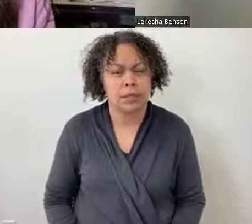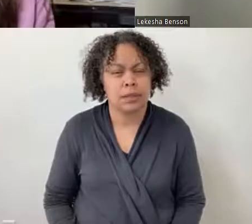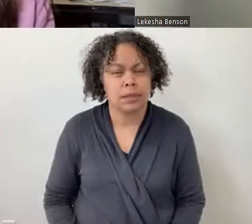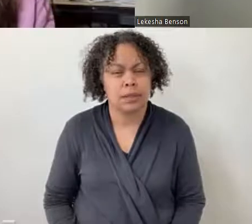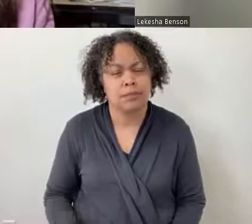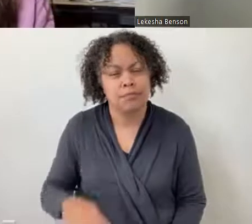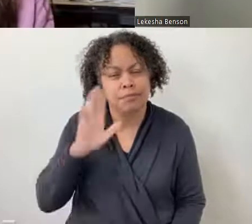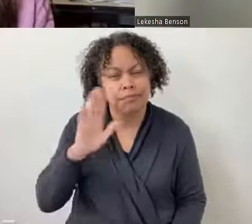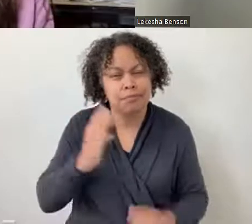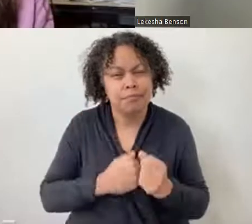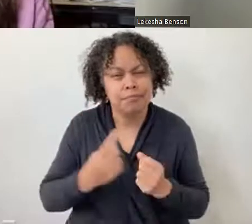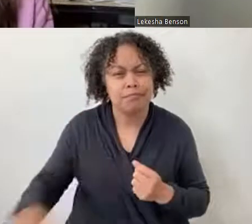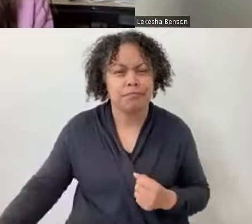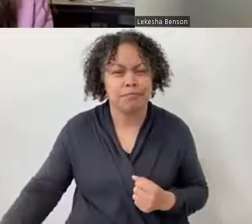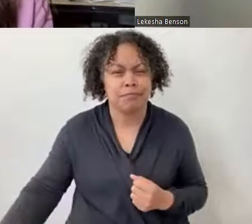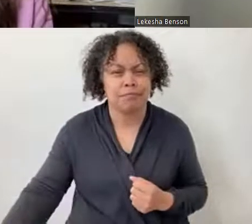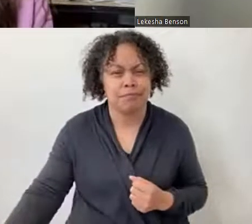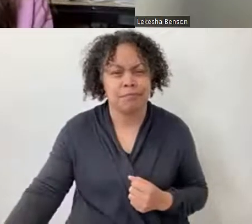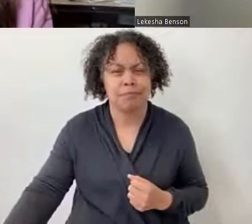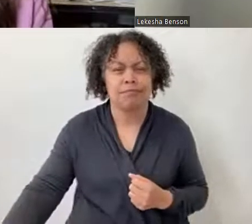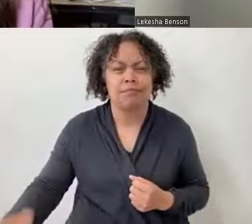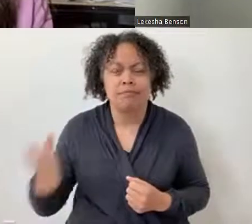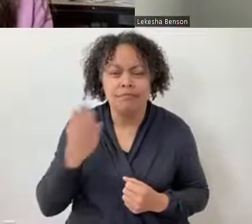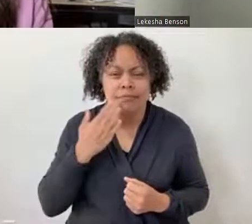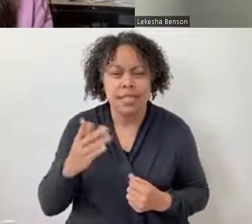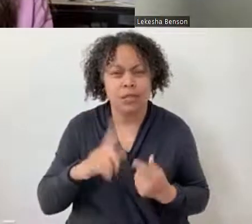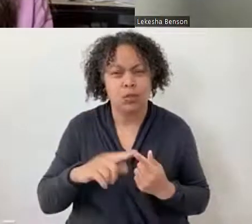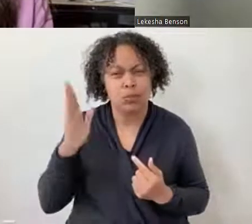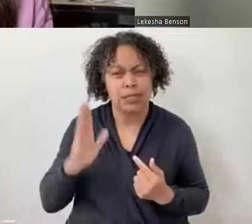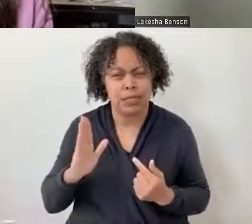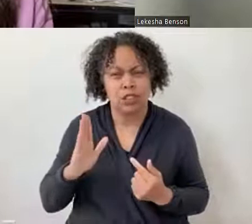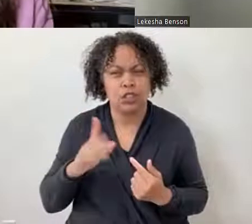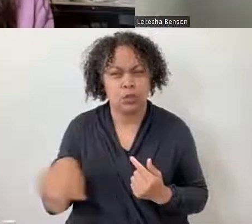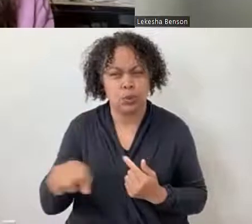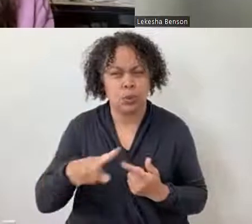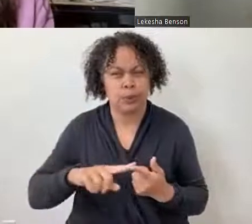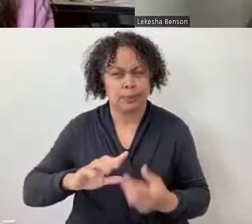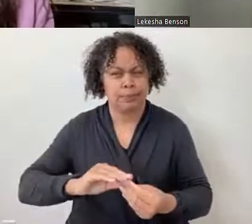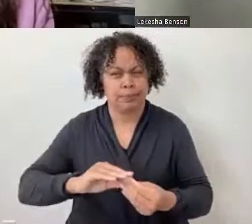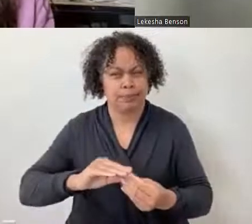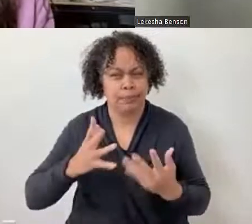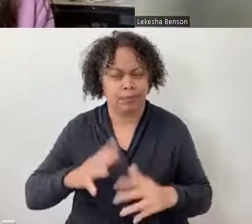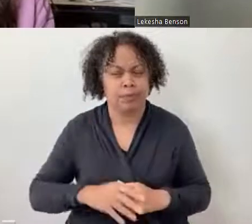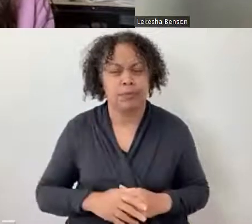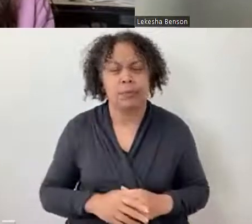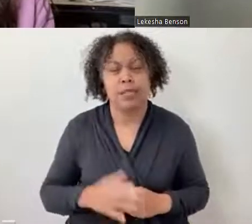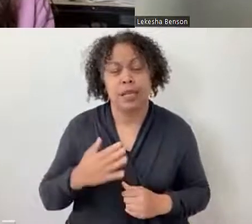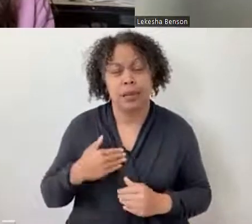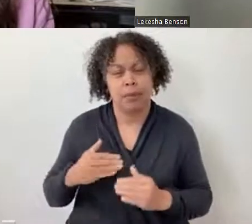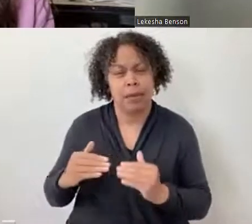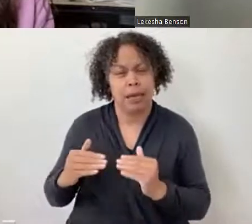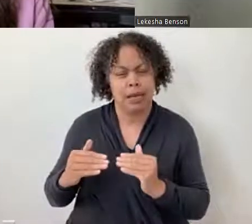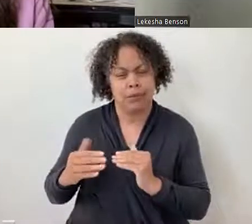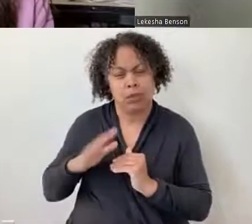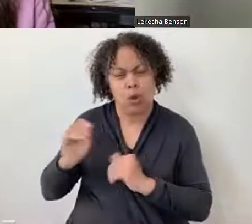Hi, everyone, and thank you to the presenters that shared. My colleague Sudha Srinivas and I are on this